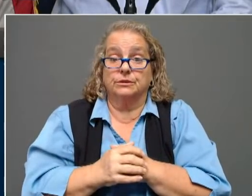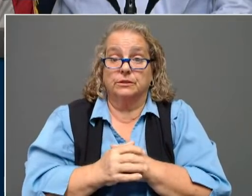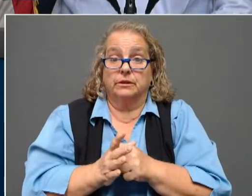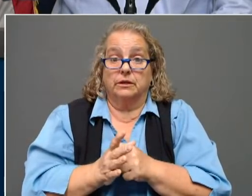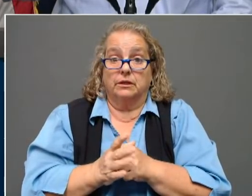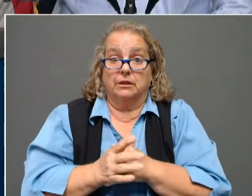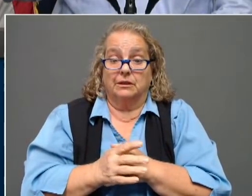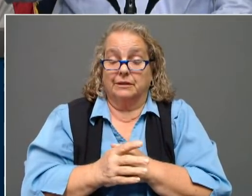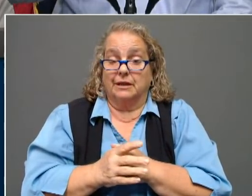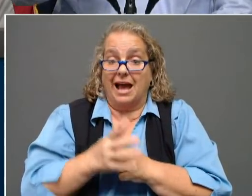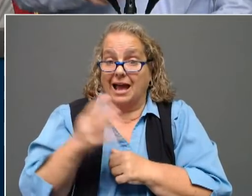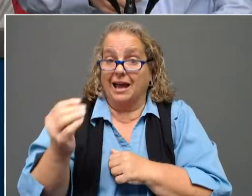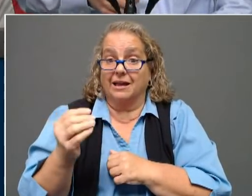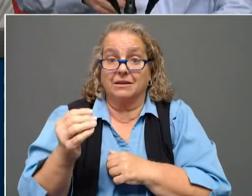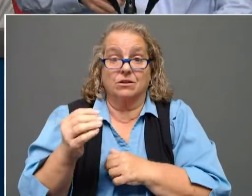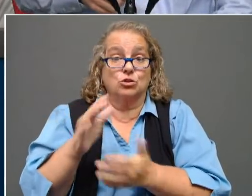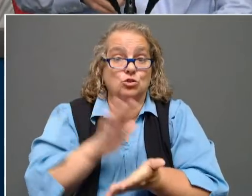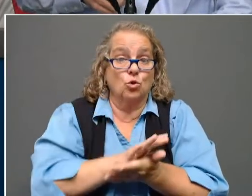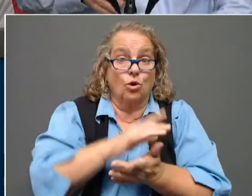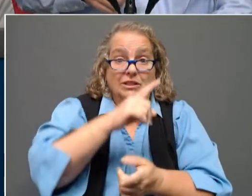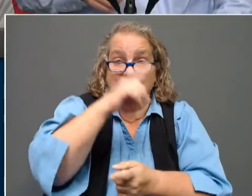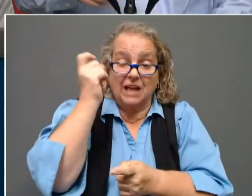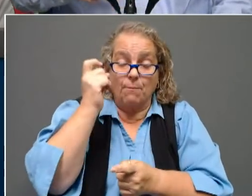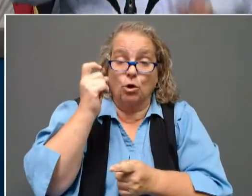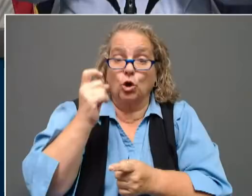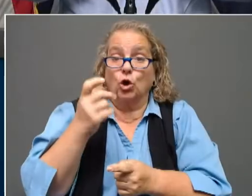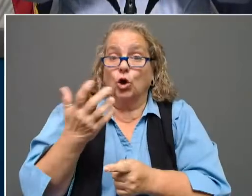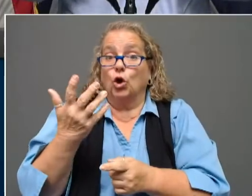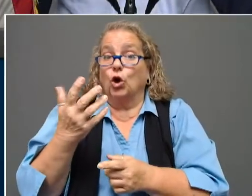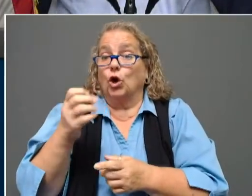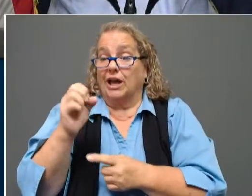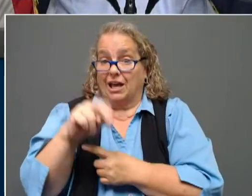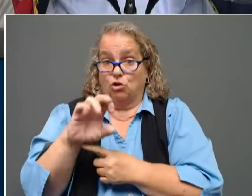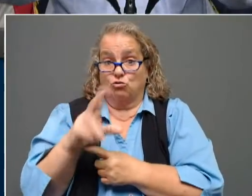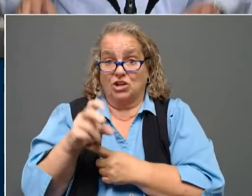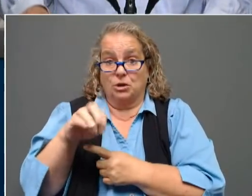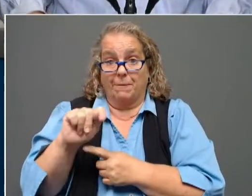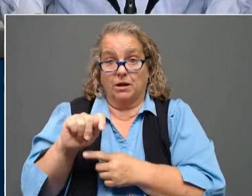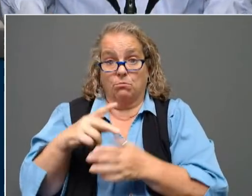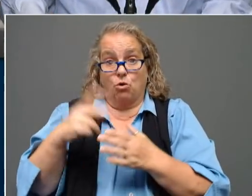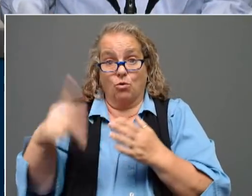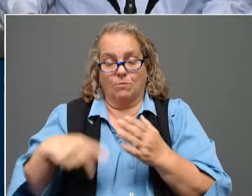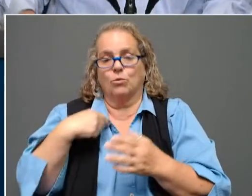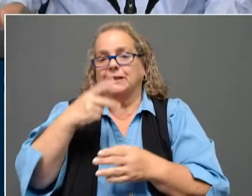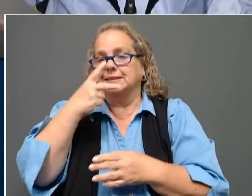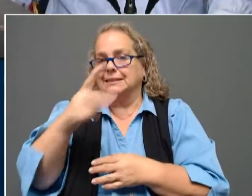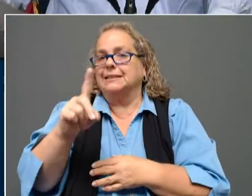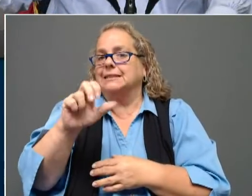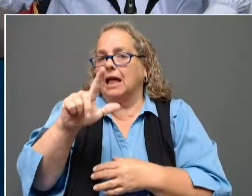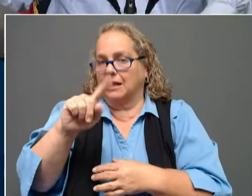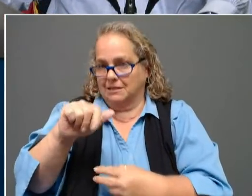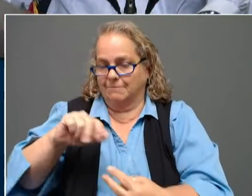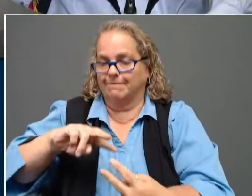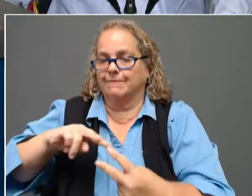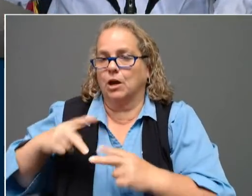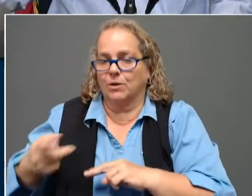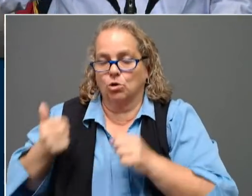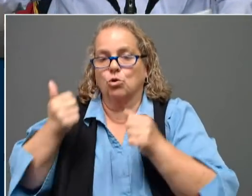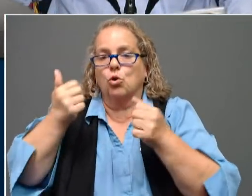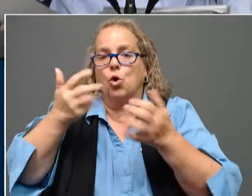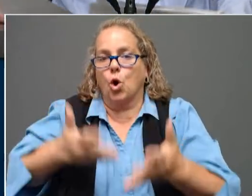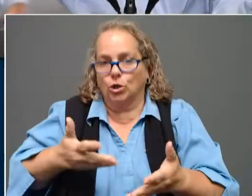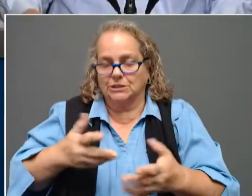and/or school summer enrichment programs, we are seeing that the Delta variant causes these types of